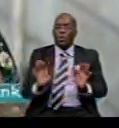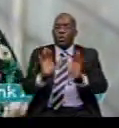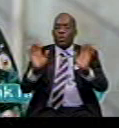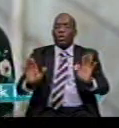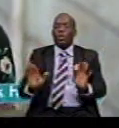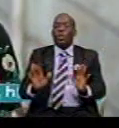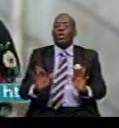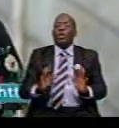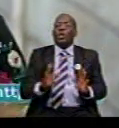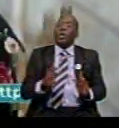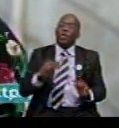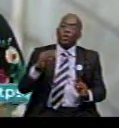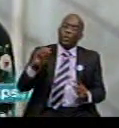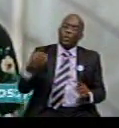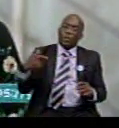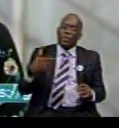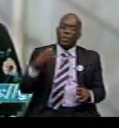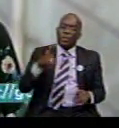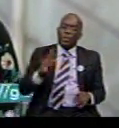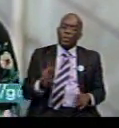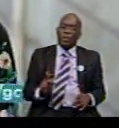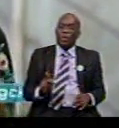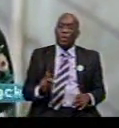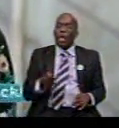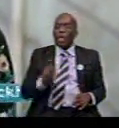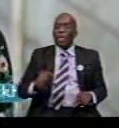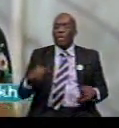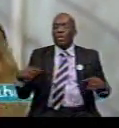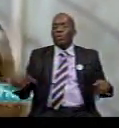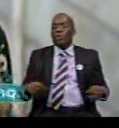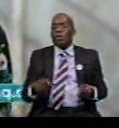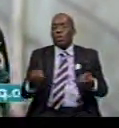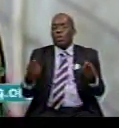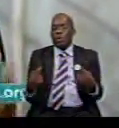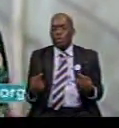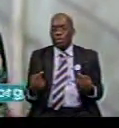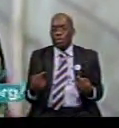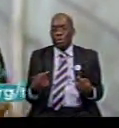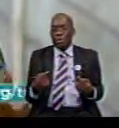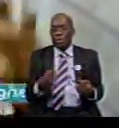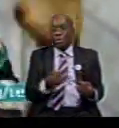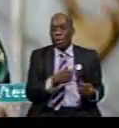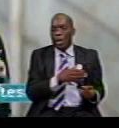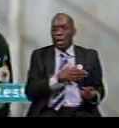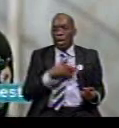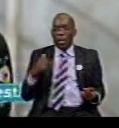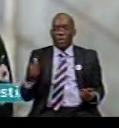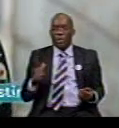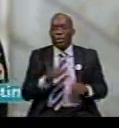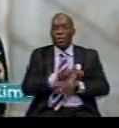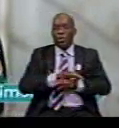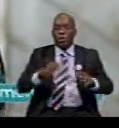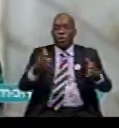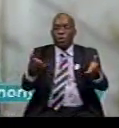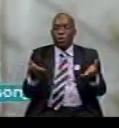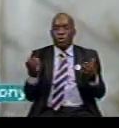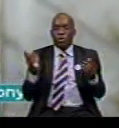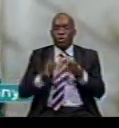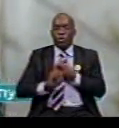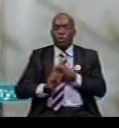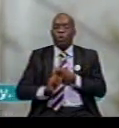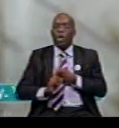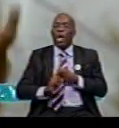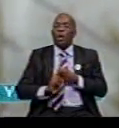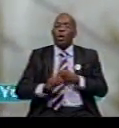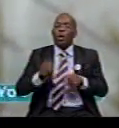begin to have the pain. Like the pain comes back again. I'm becoming very unbearable and I begin to cry silently, but I don't want to create any scene inside the church. So when